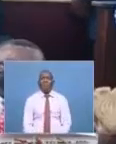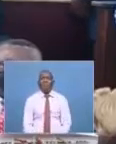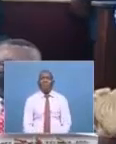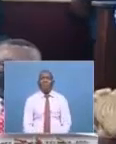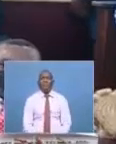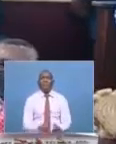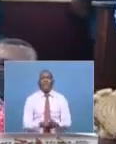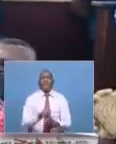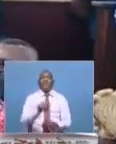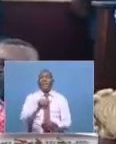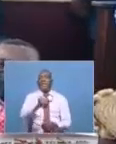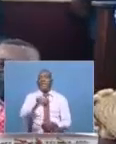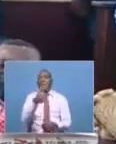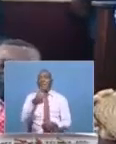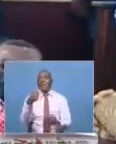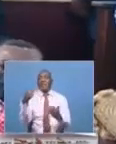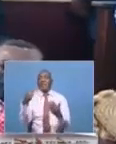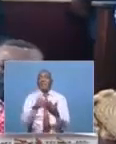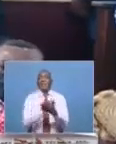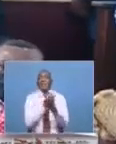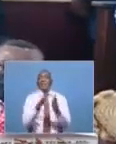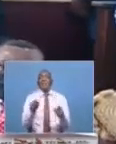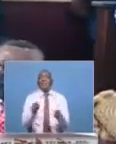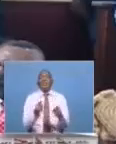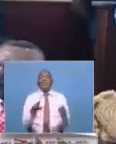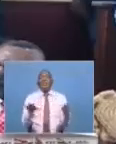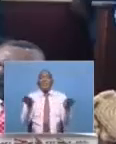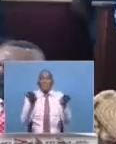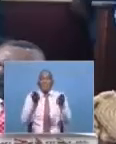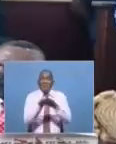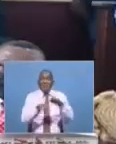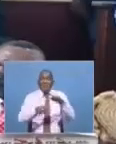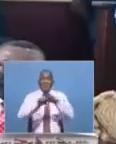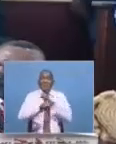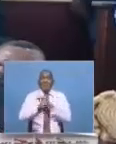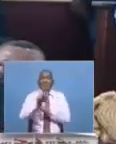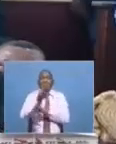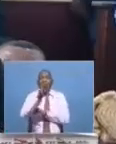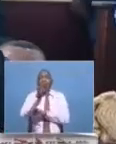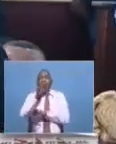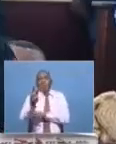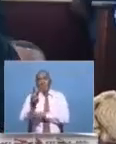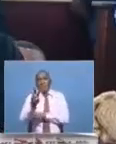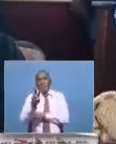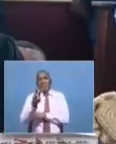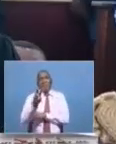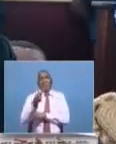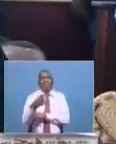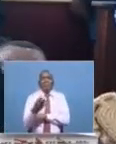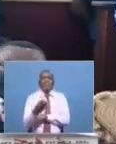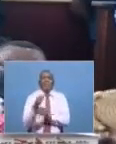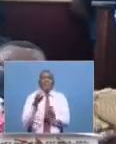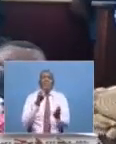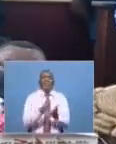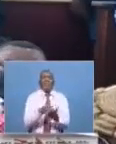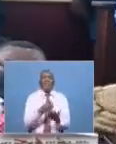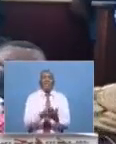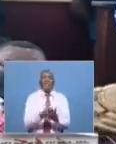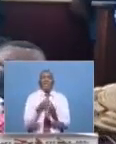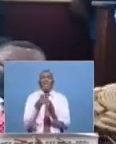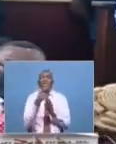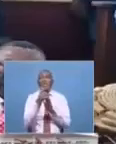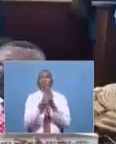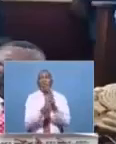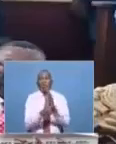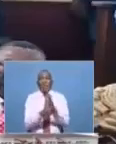other Ghanaians are subjected to, including Section 26 of the Evidence Act. And we're